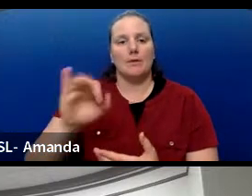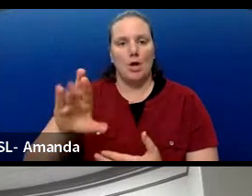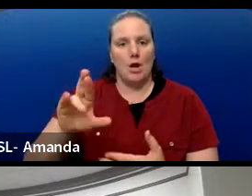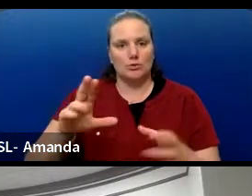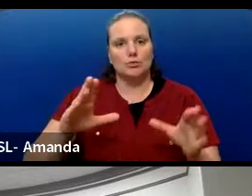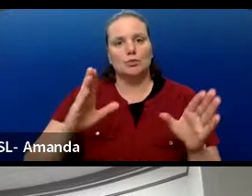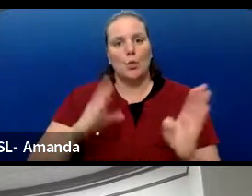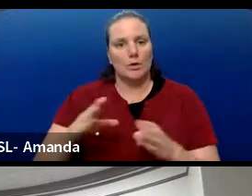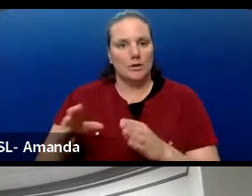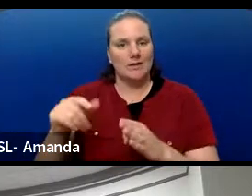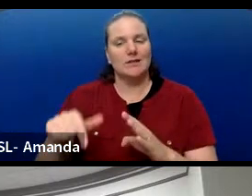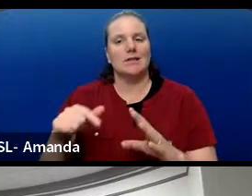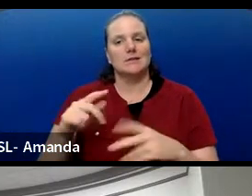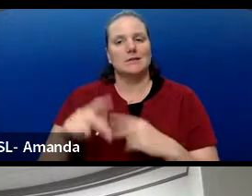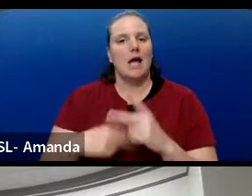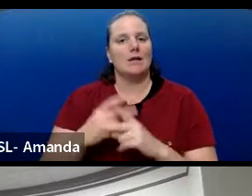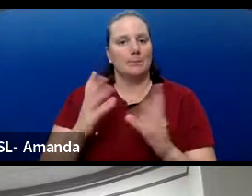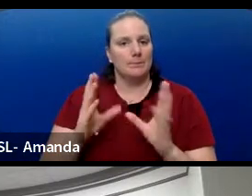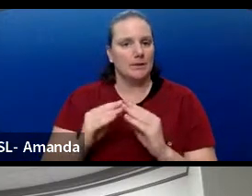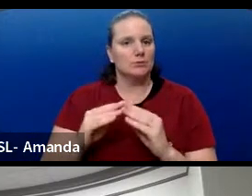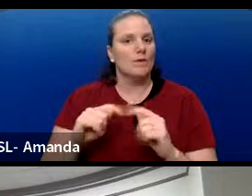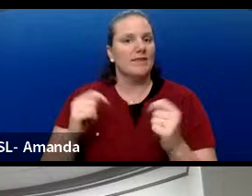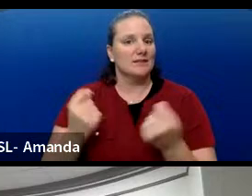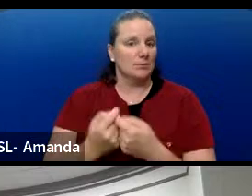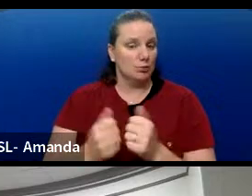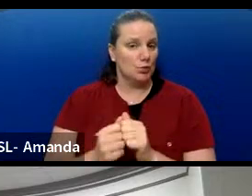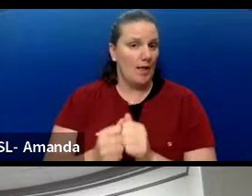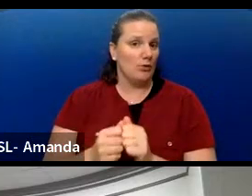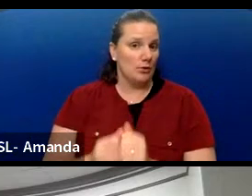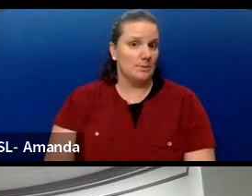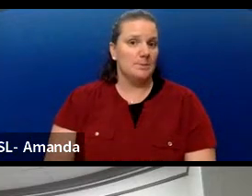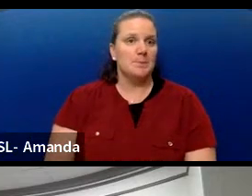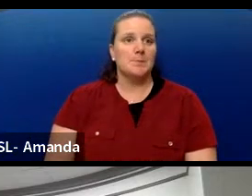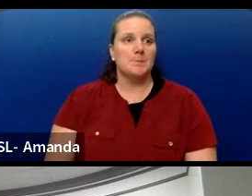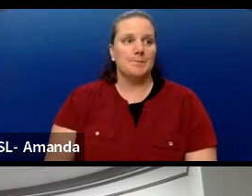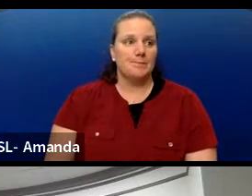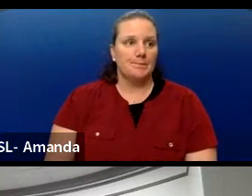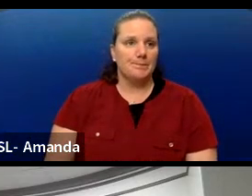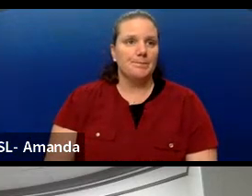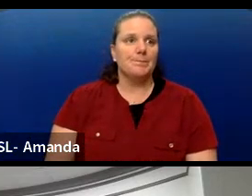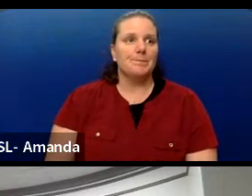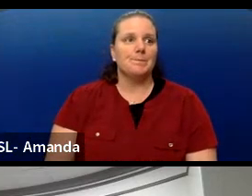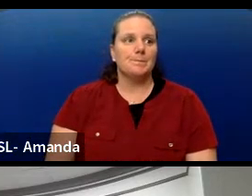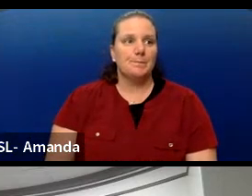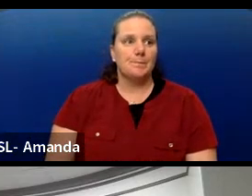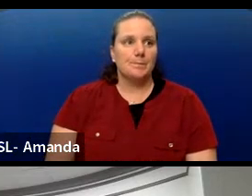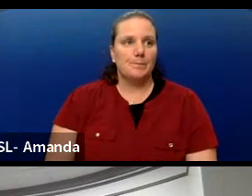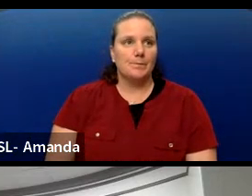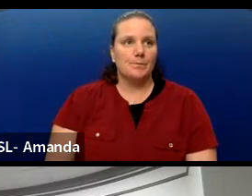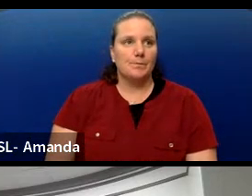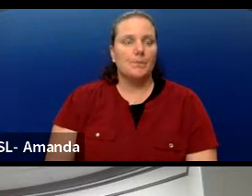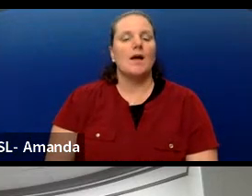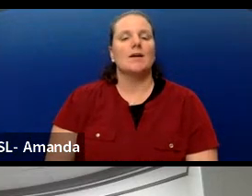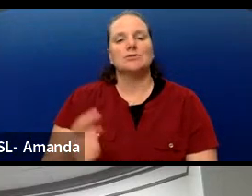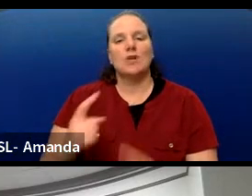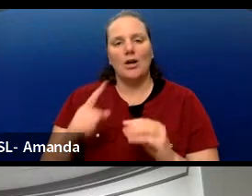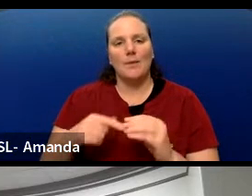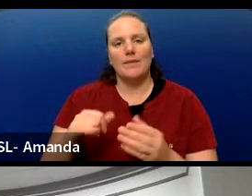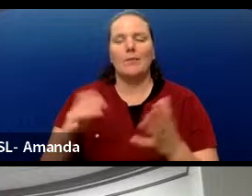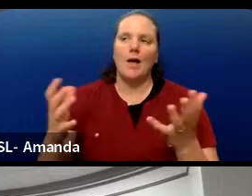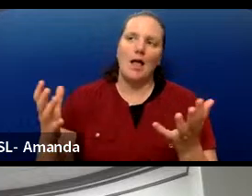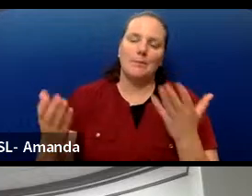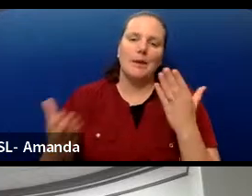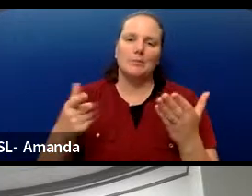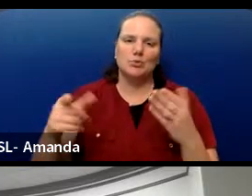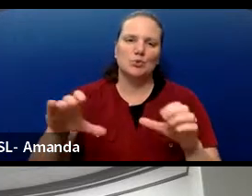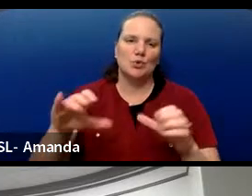of meetings to bring the teams together and talk about and then maybe you do that